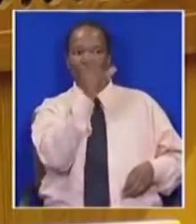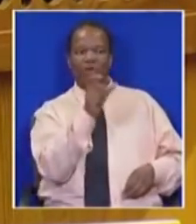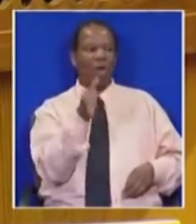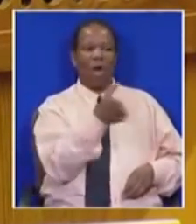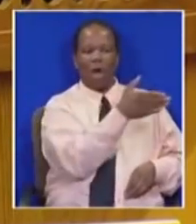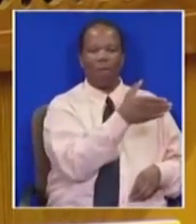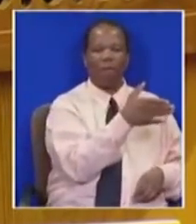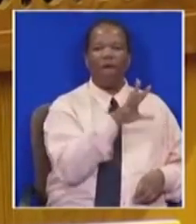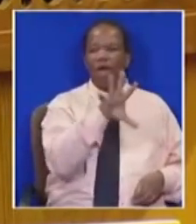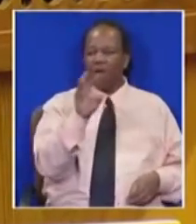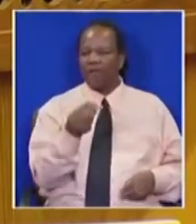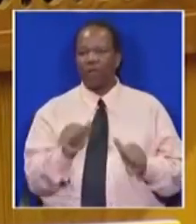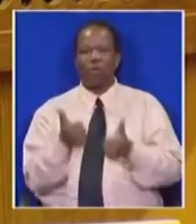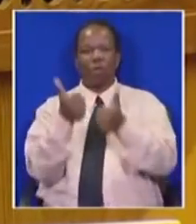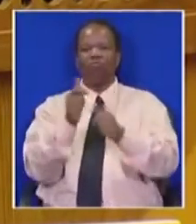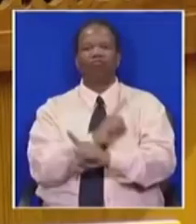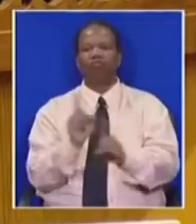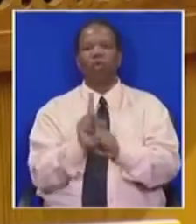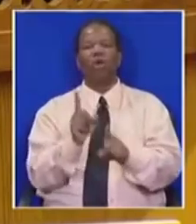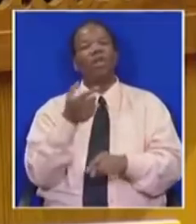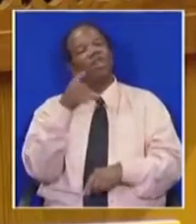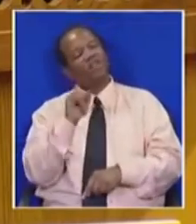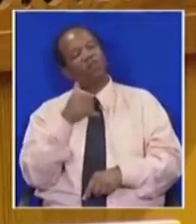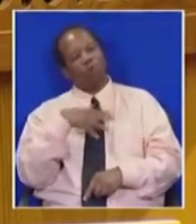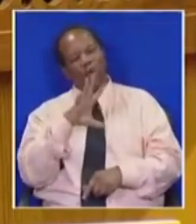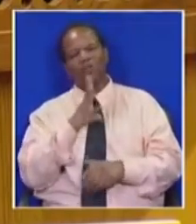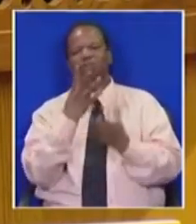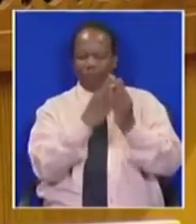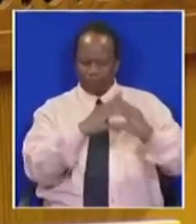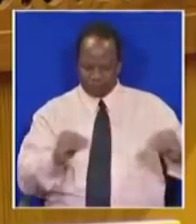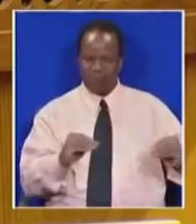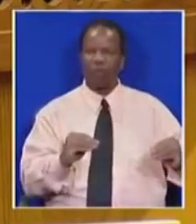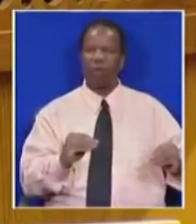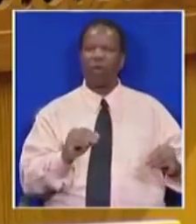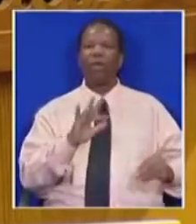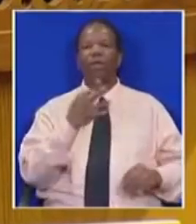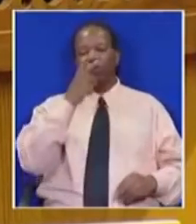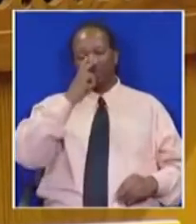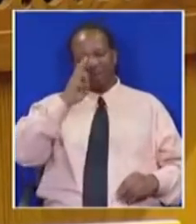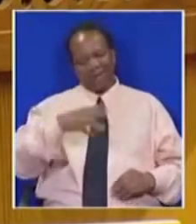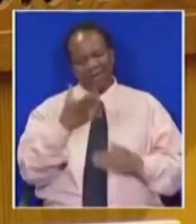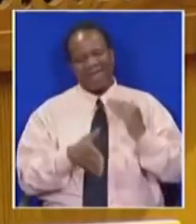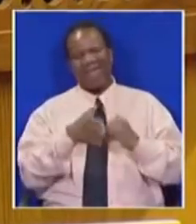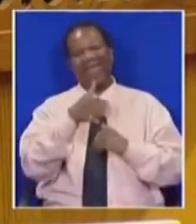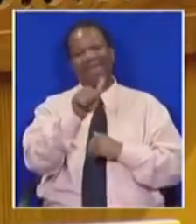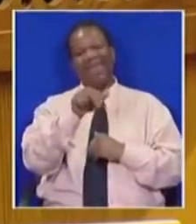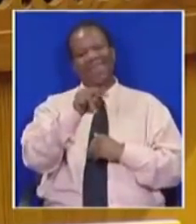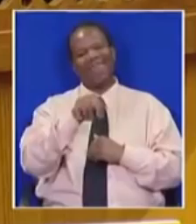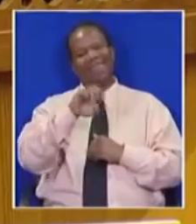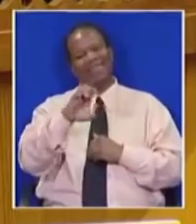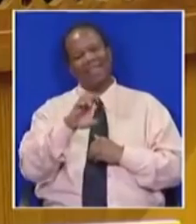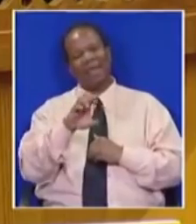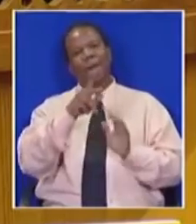suddenly destroy it. If you want to destroy it, Mr. President, you have to end the ANC's policy of cadre